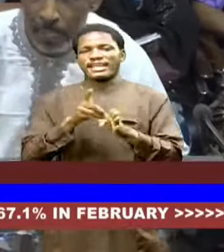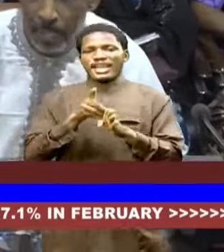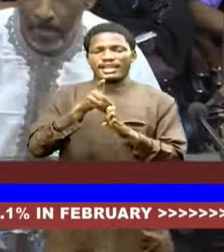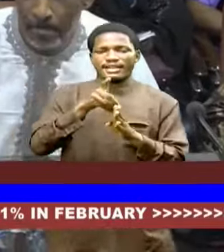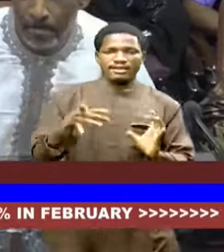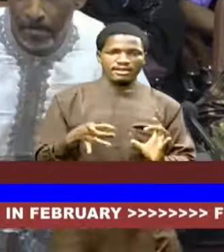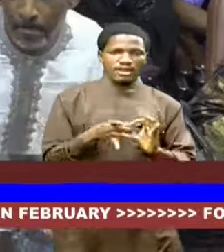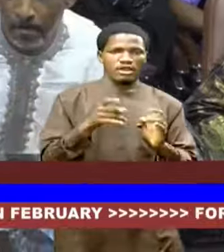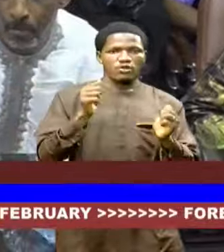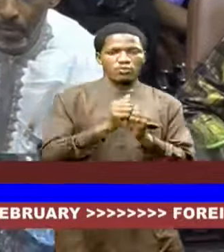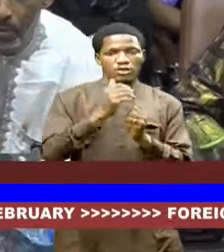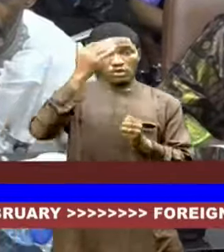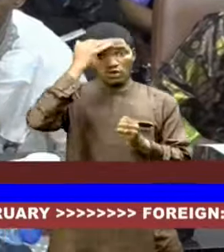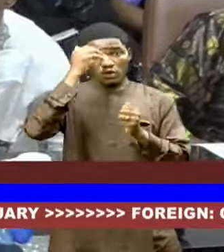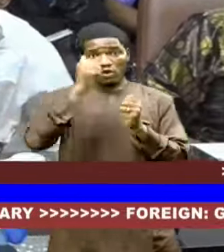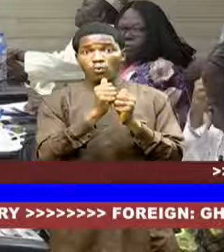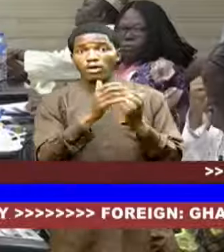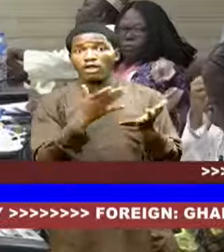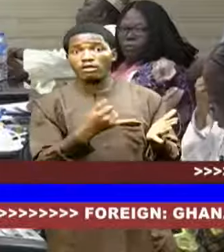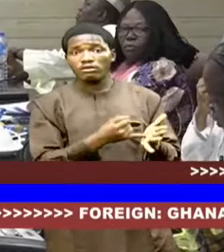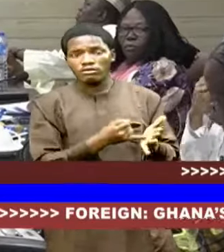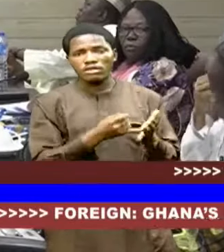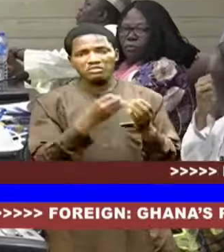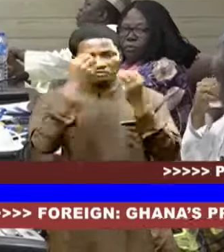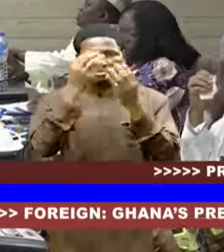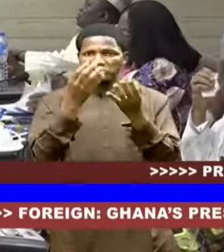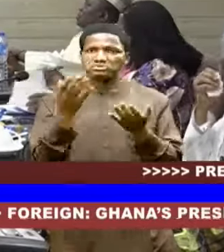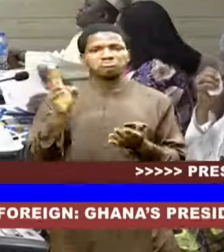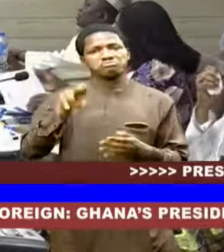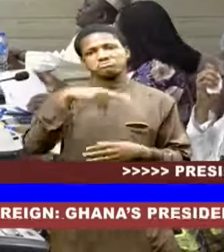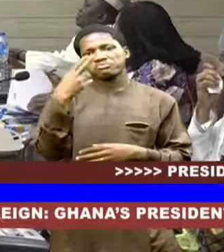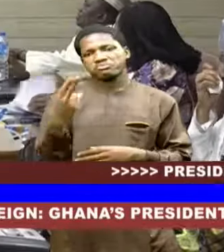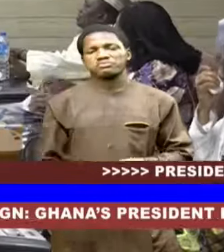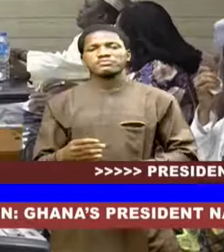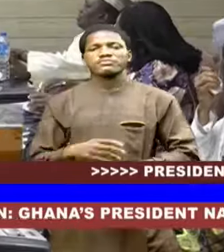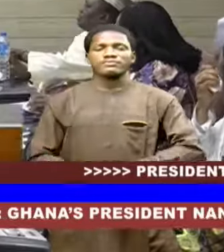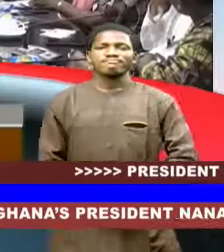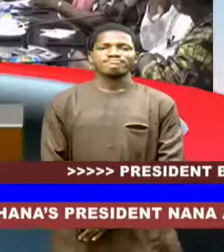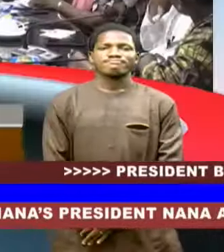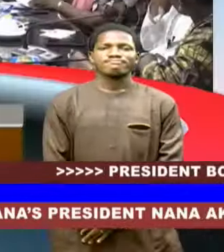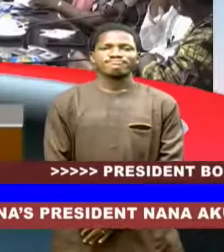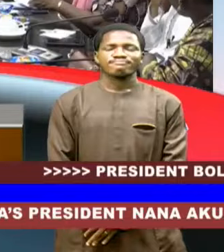and information will be of no value. Hamman Jabani, NTA News.